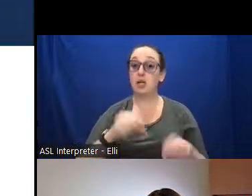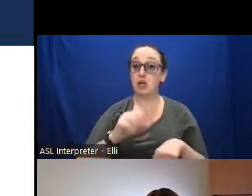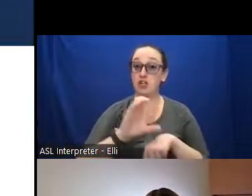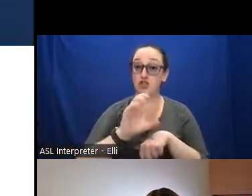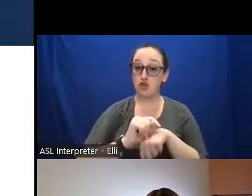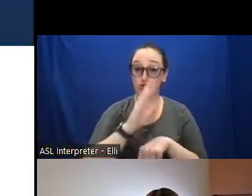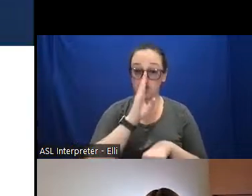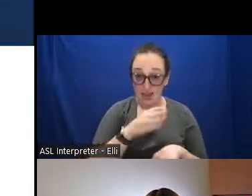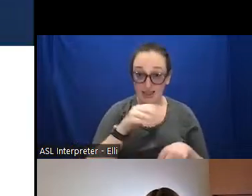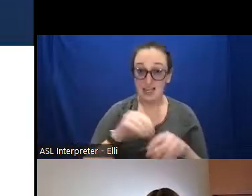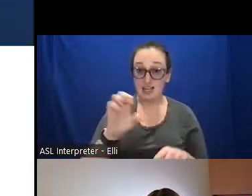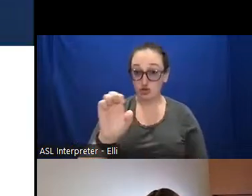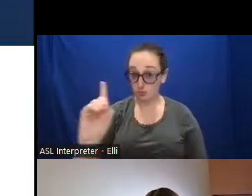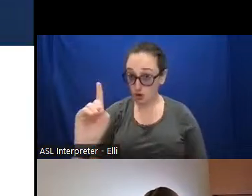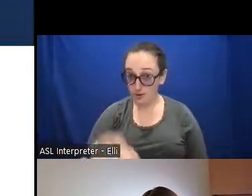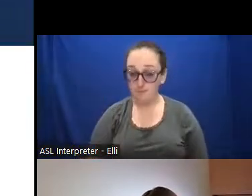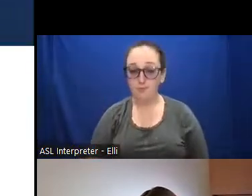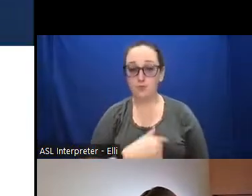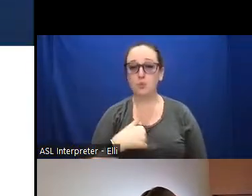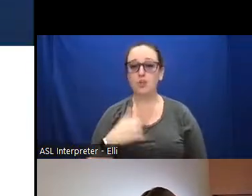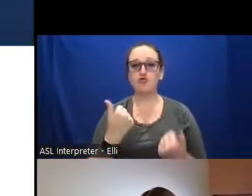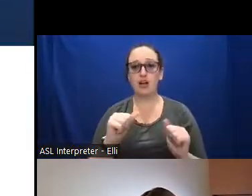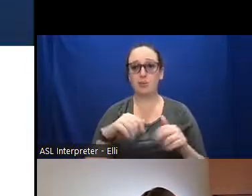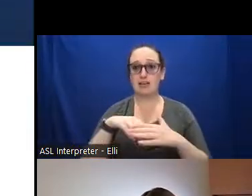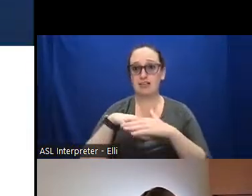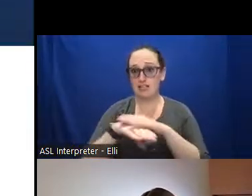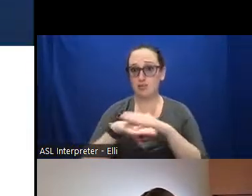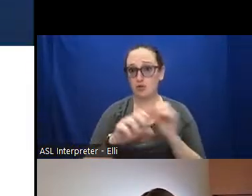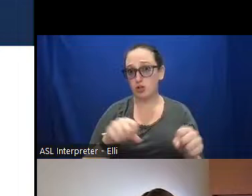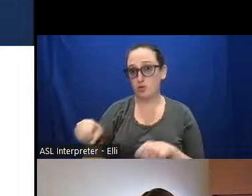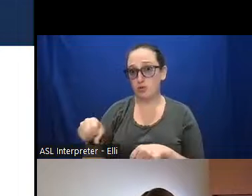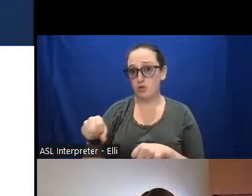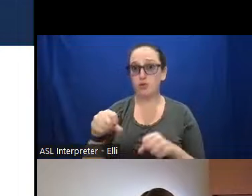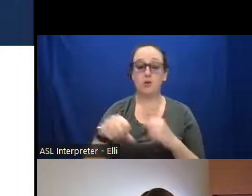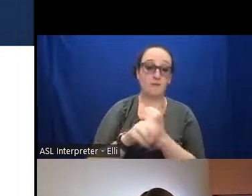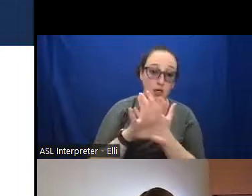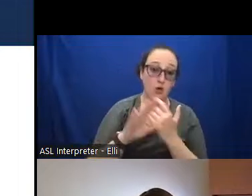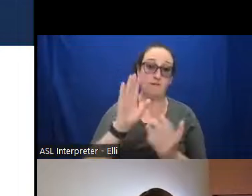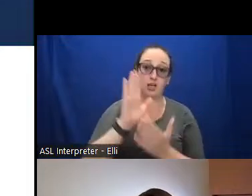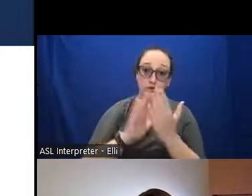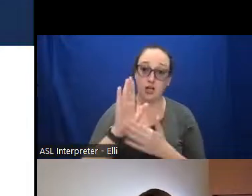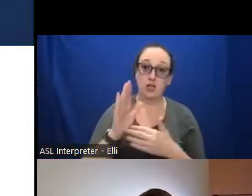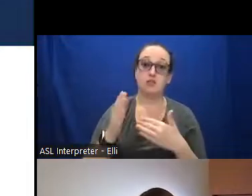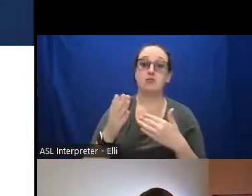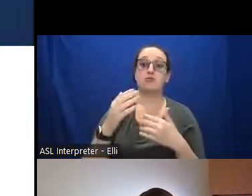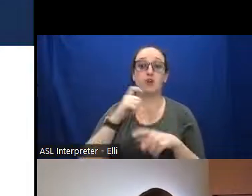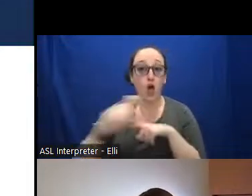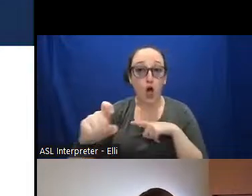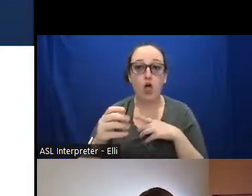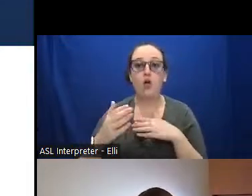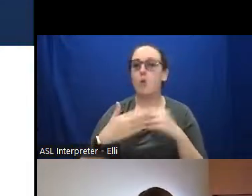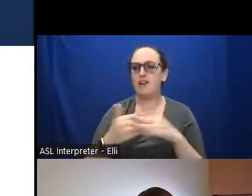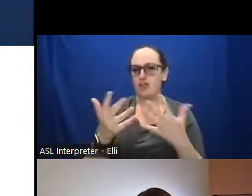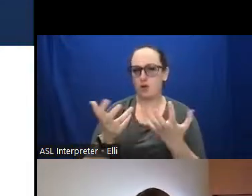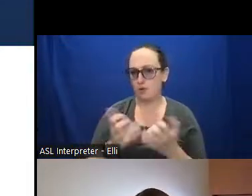department. We try to be as accessible for people as we possibly can in the way that they're most comfortable accessing